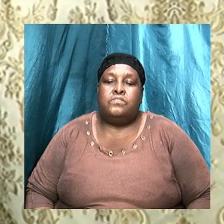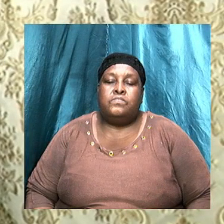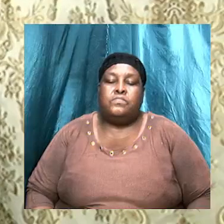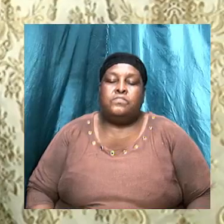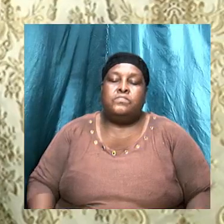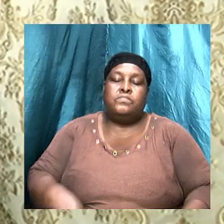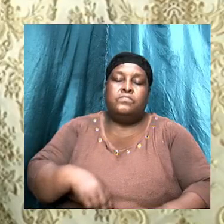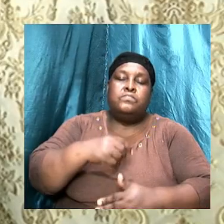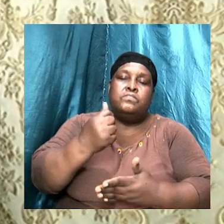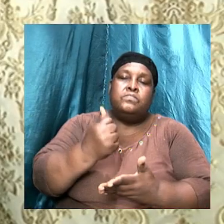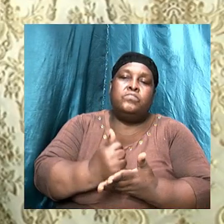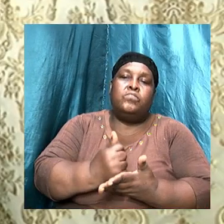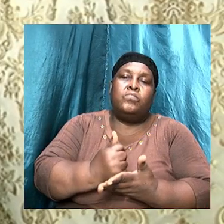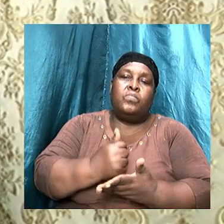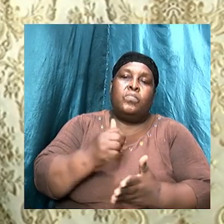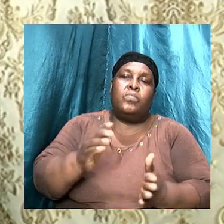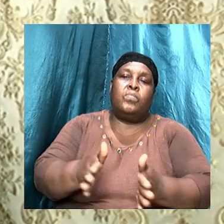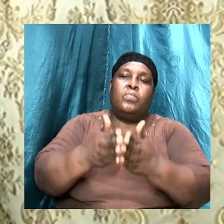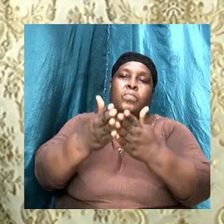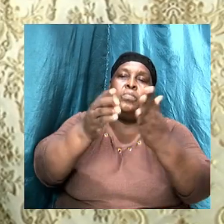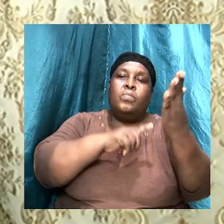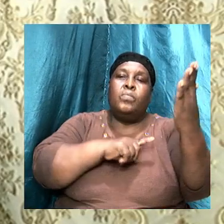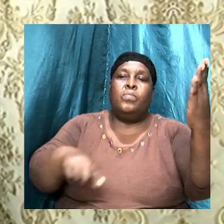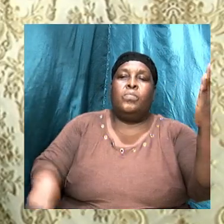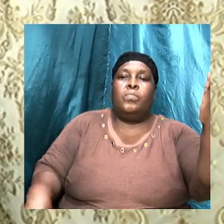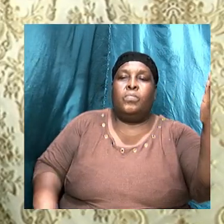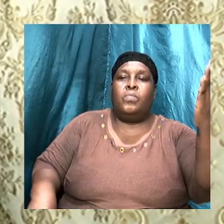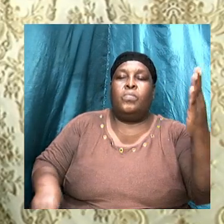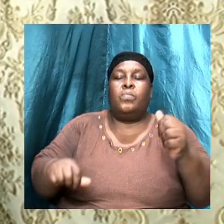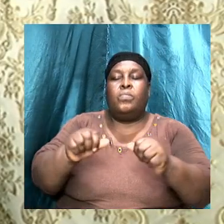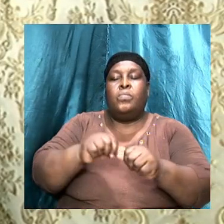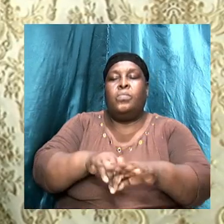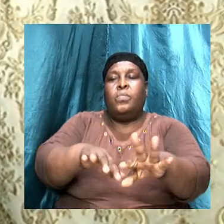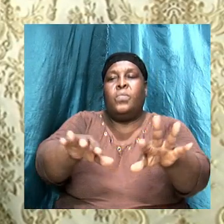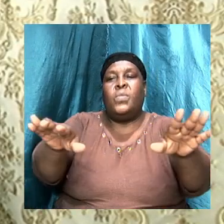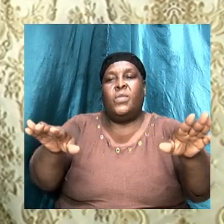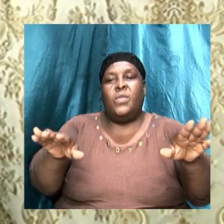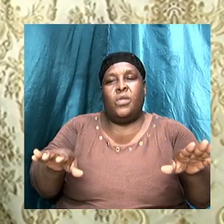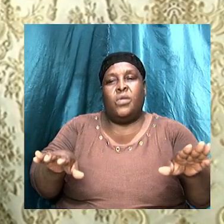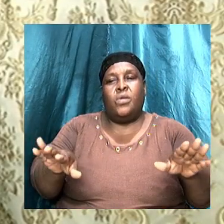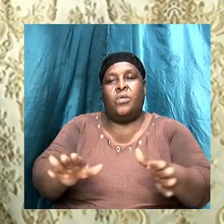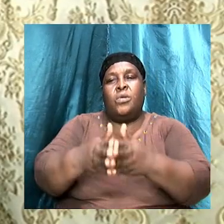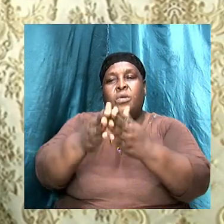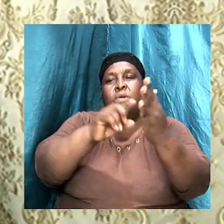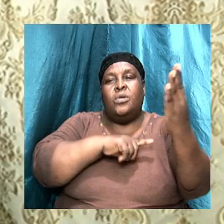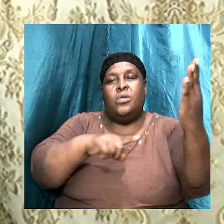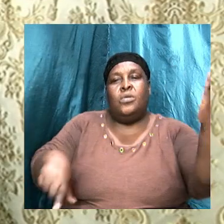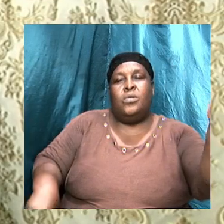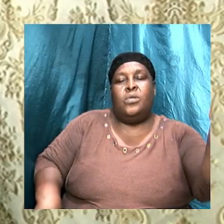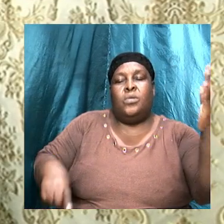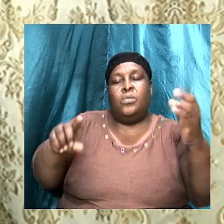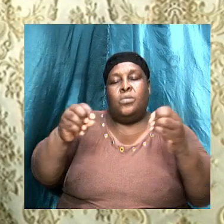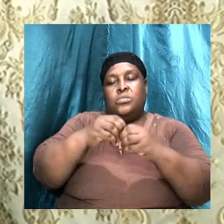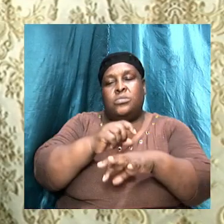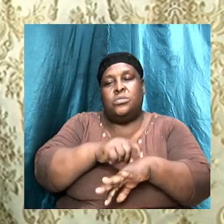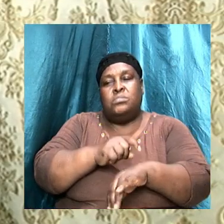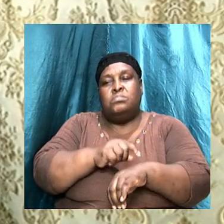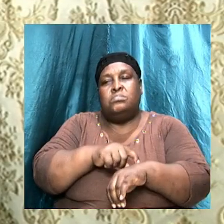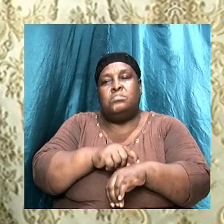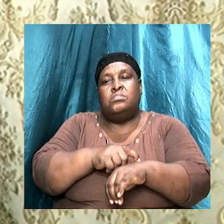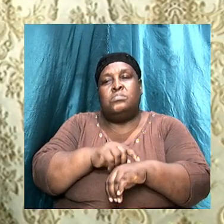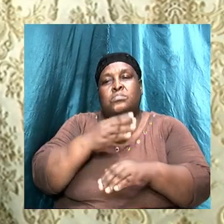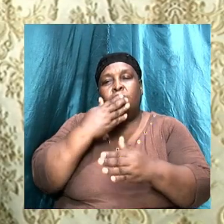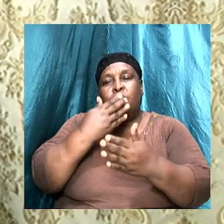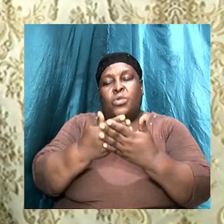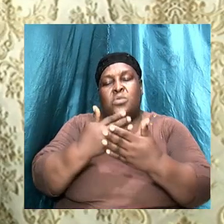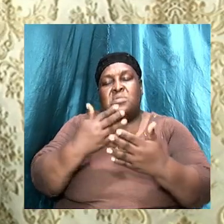Amen. Amen. Praise the Lord. Praise the Lord. Praise the Lord. Again, everybody, praise the Lord one more time. Amen. It's just a